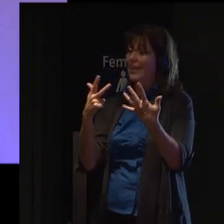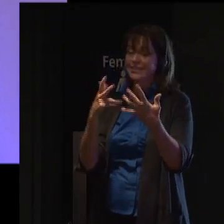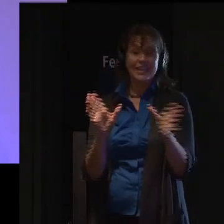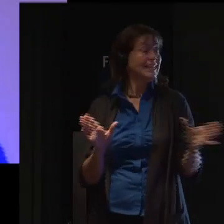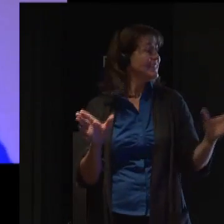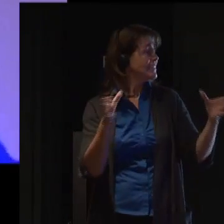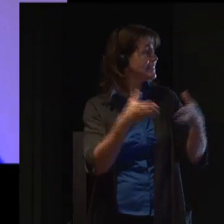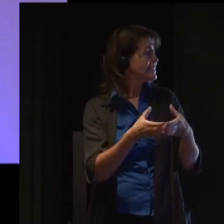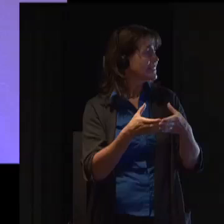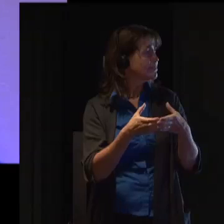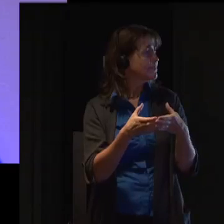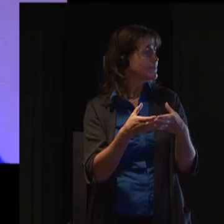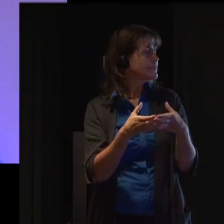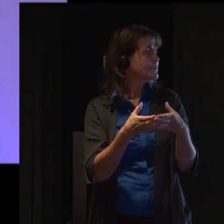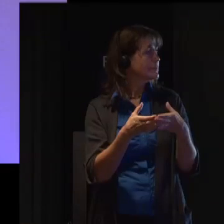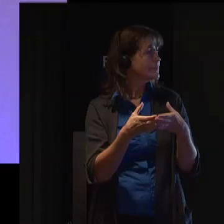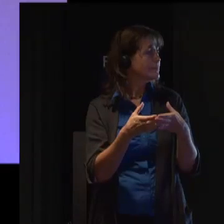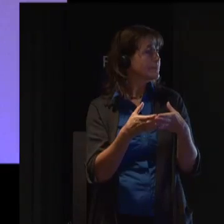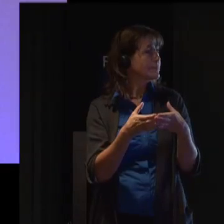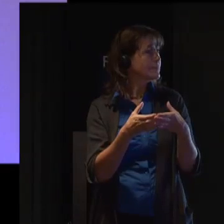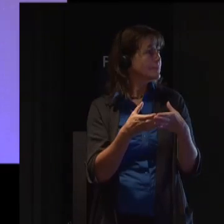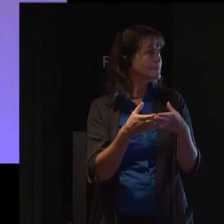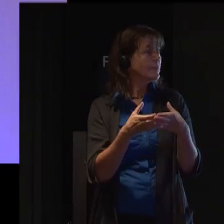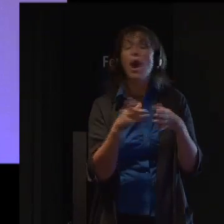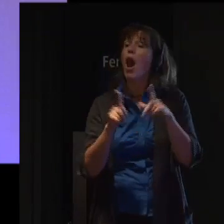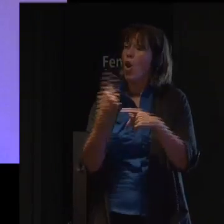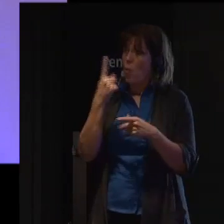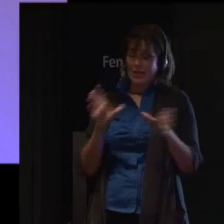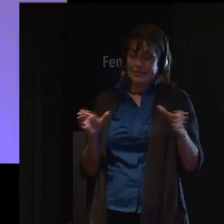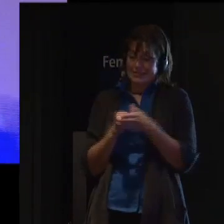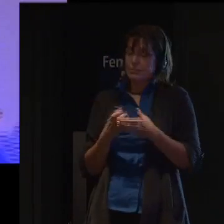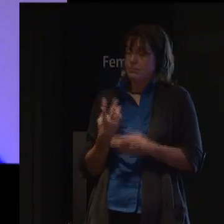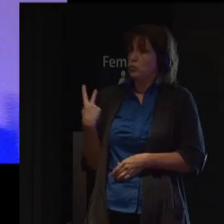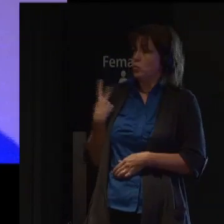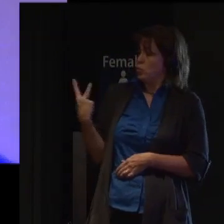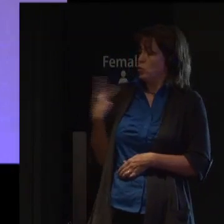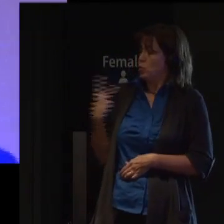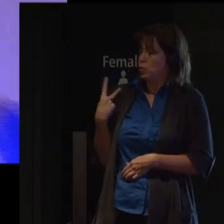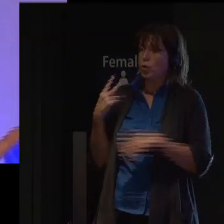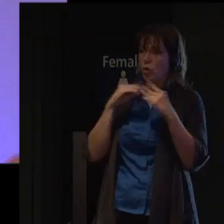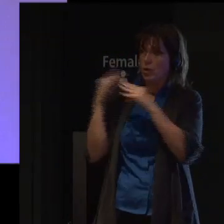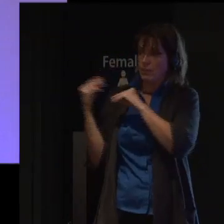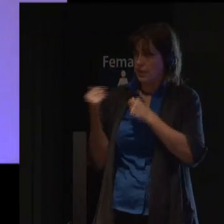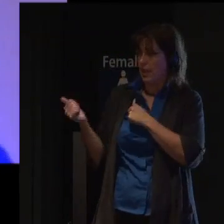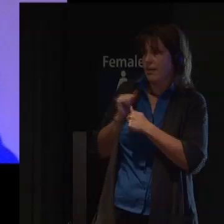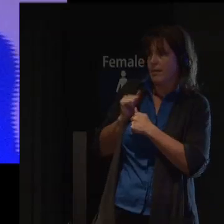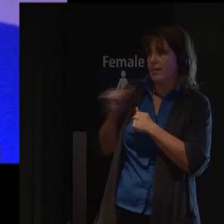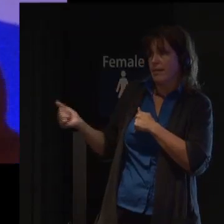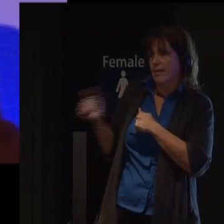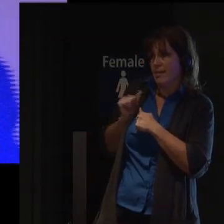is, two commentators is one team, and you change the commentaries individually